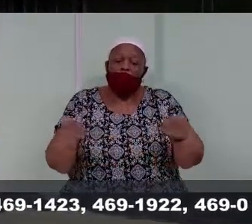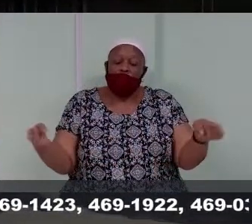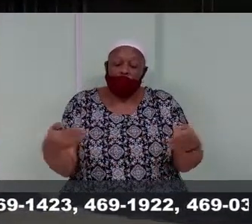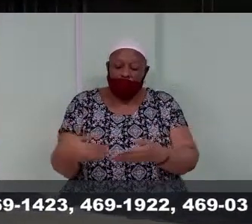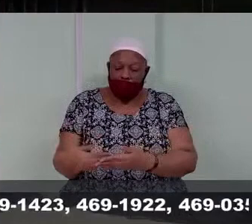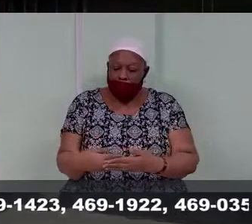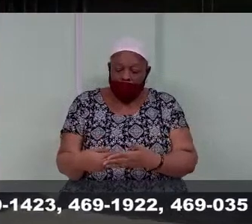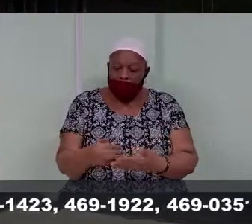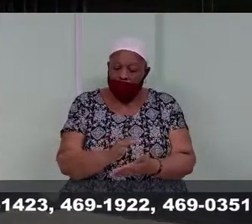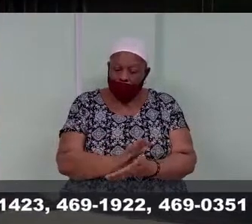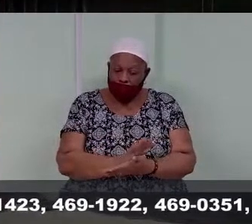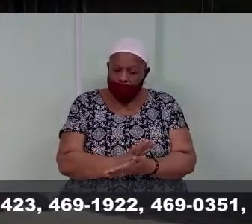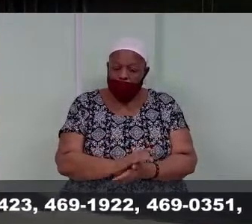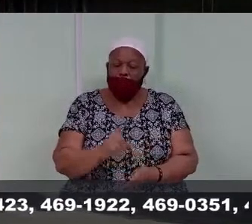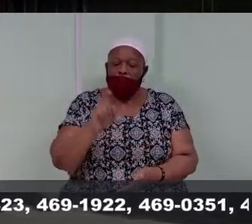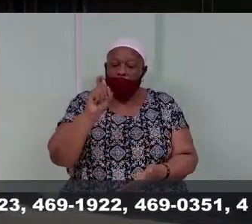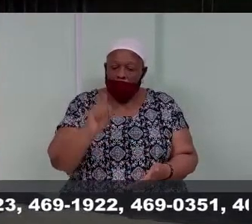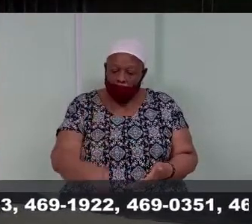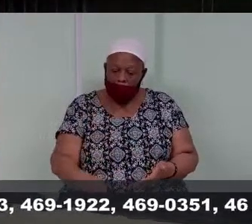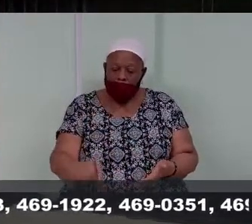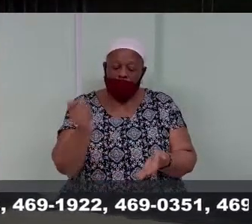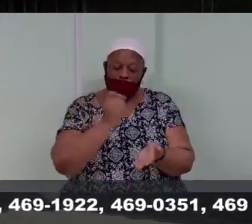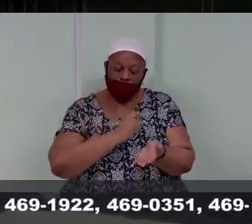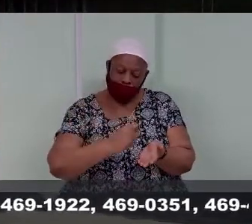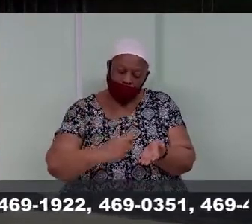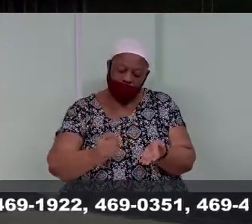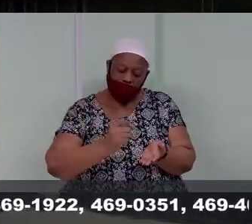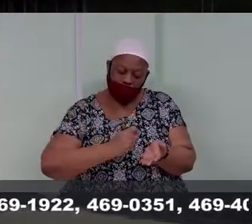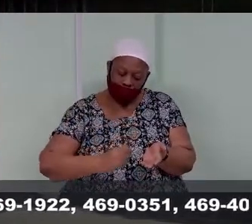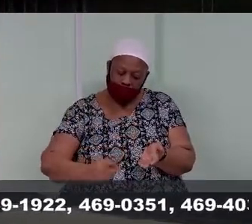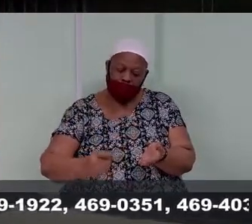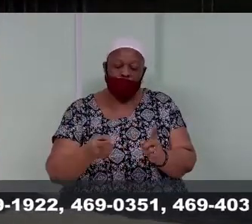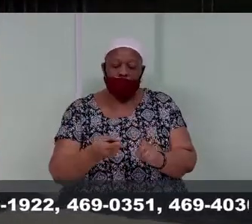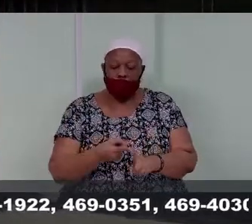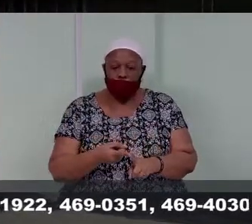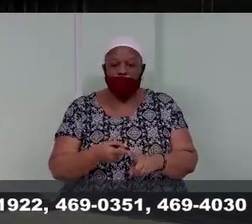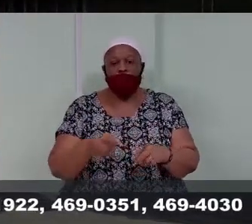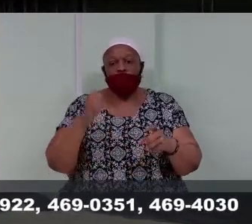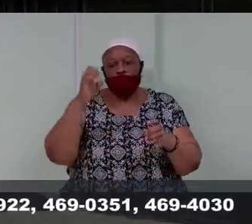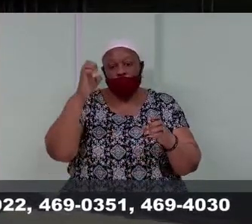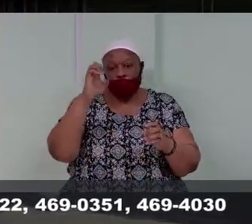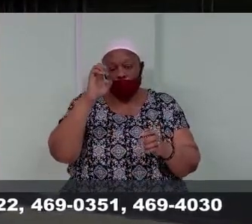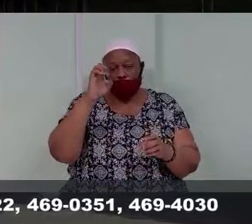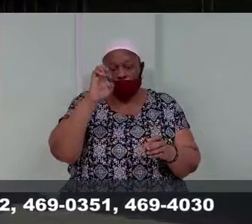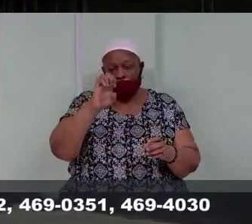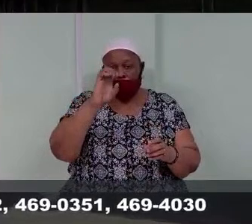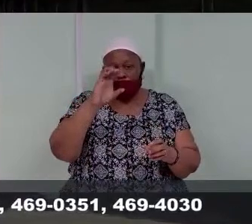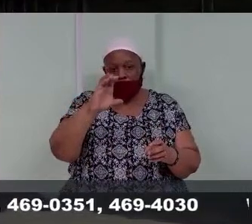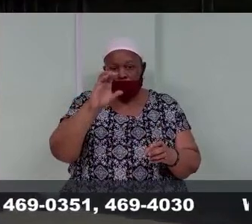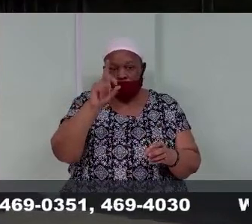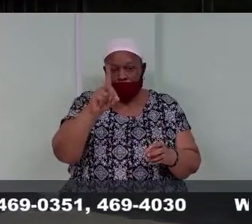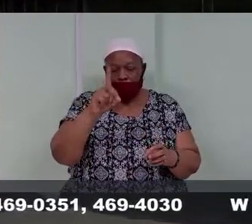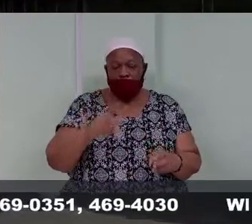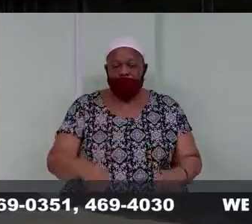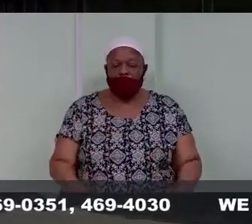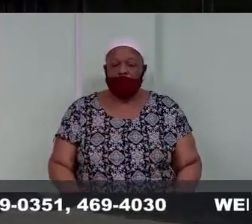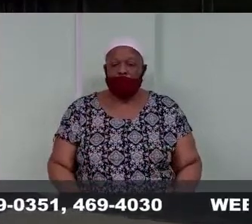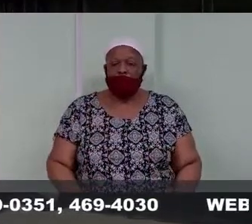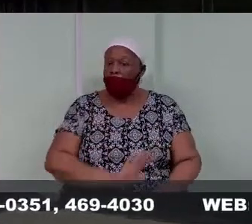facility must first apply to the Early Childhood Development Unit. 2. All applicants